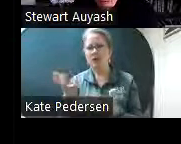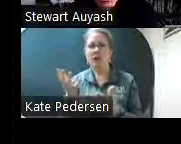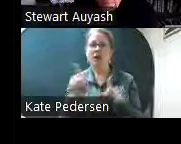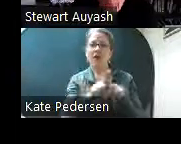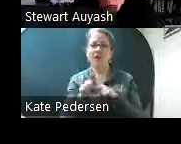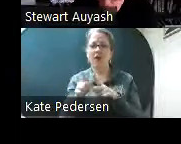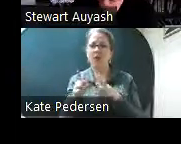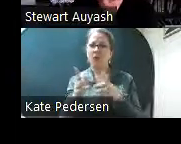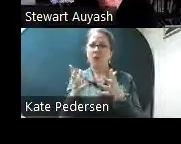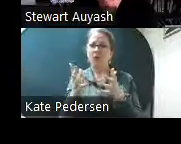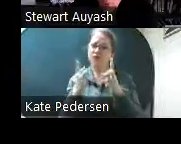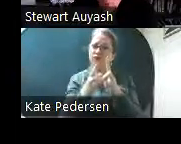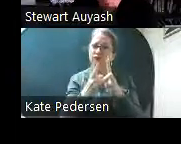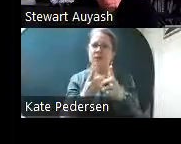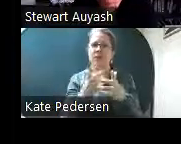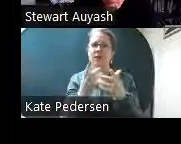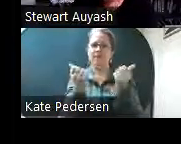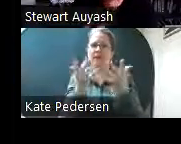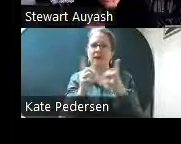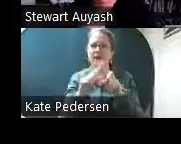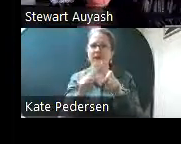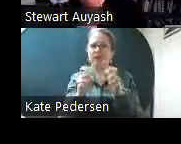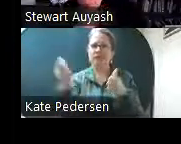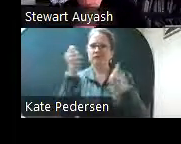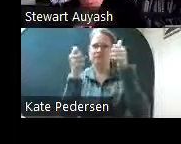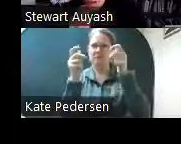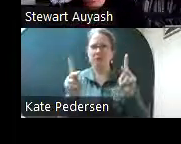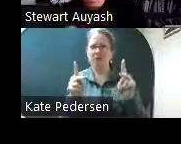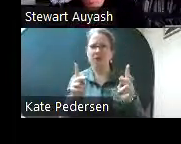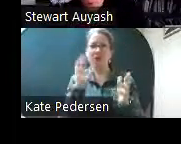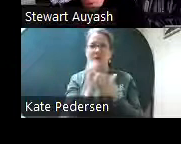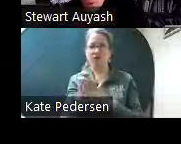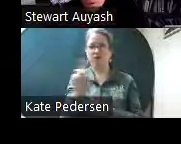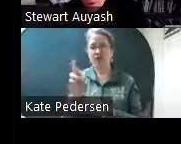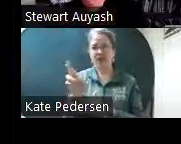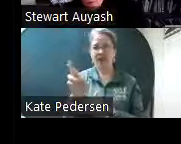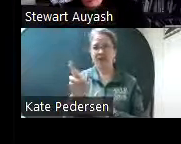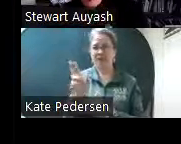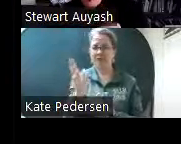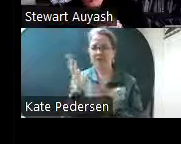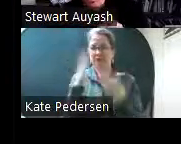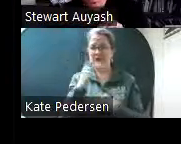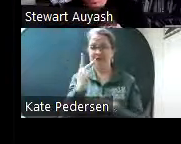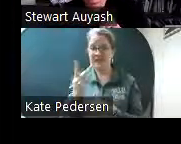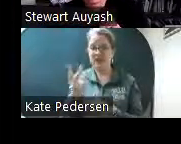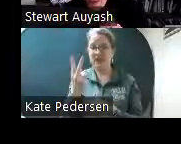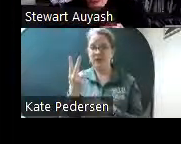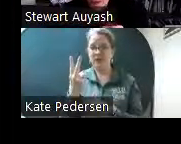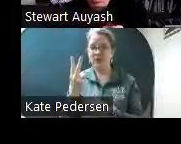an effort on behalf of a number of people. And by the way, the picture on the right what you don't see is those two coppers on the